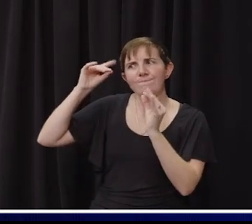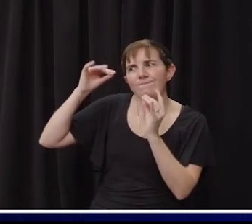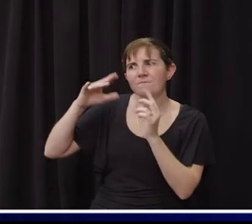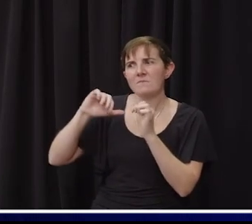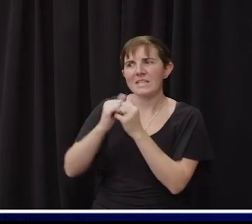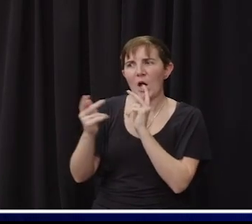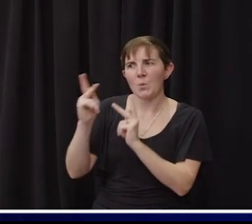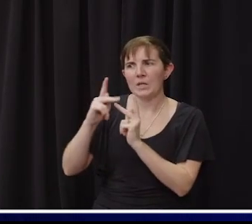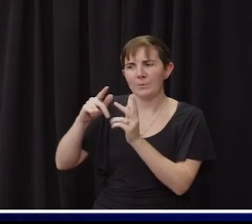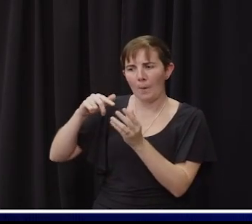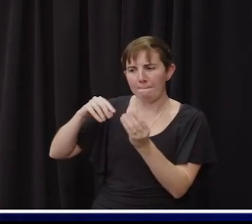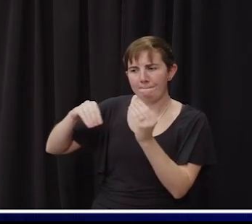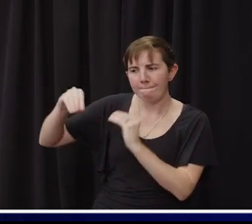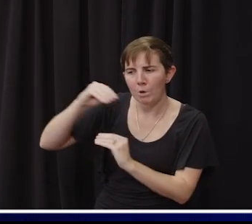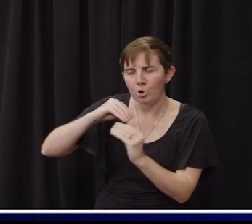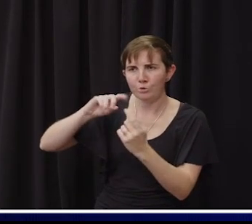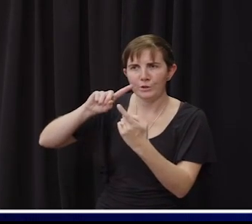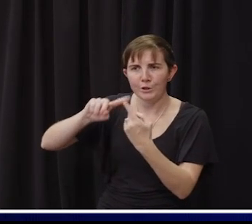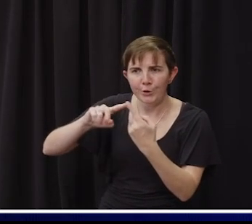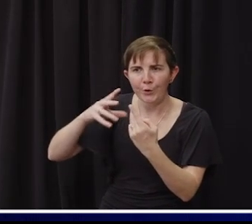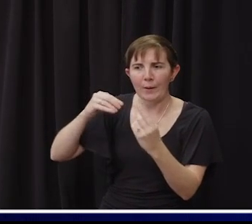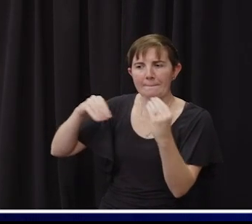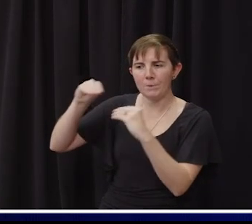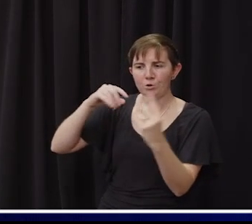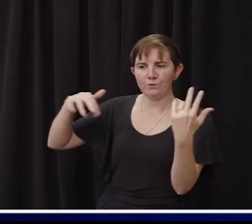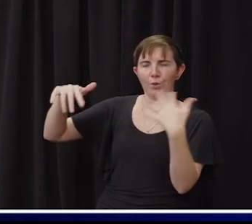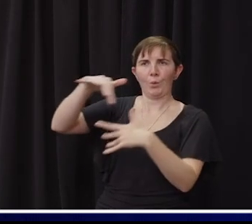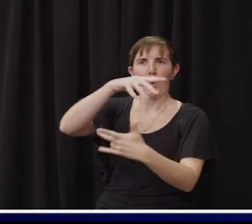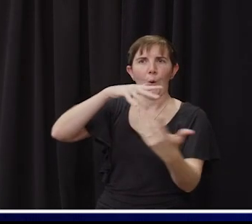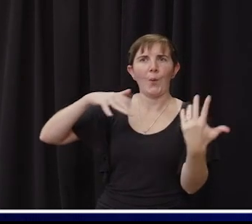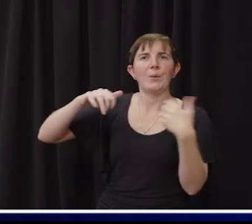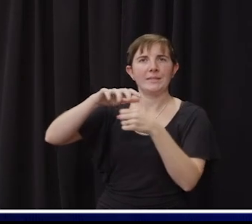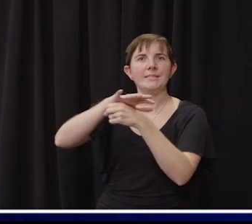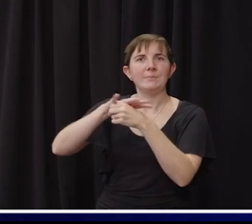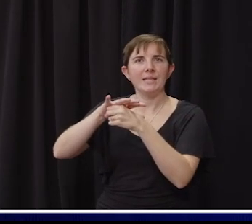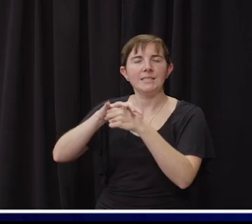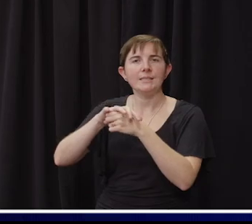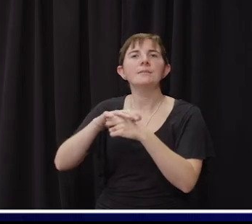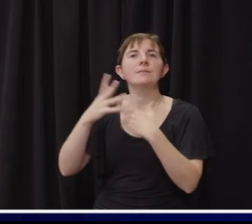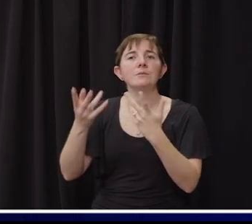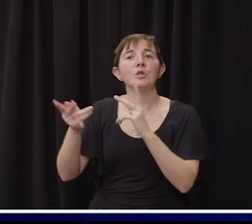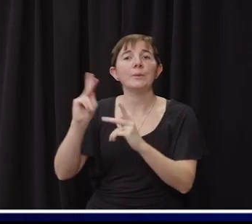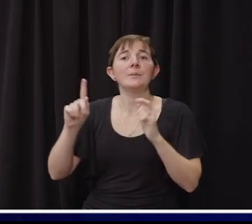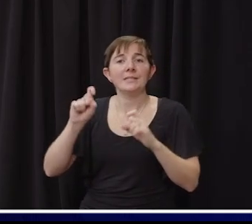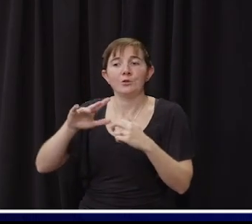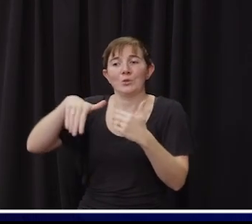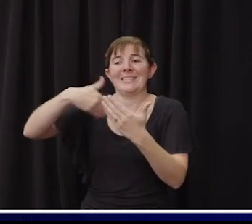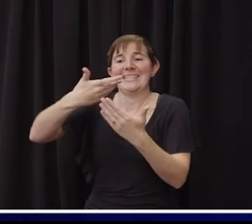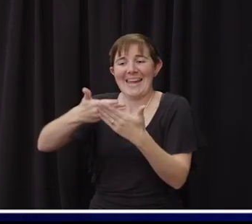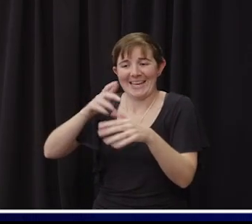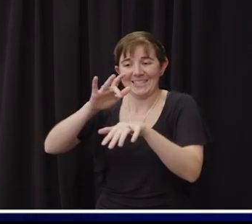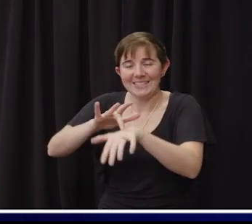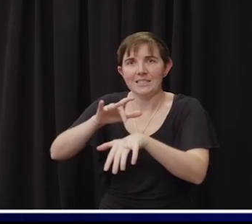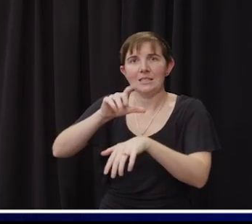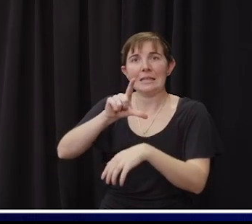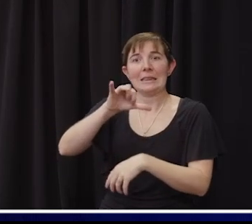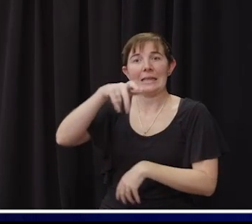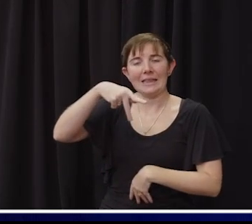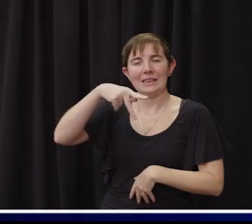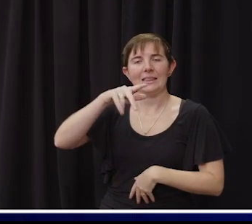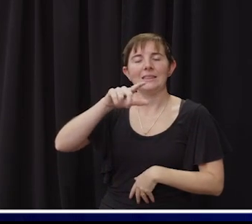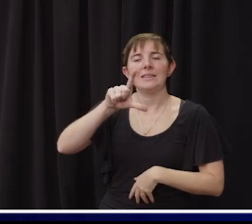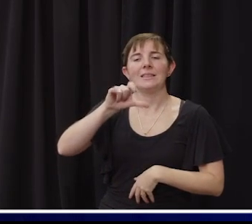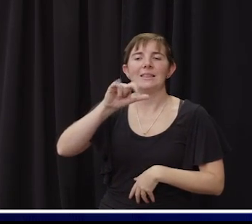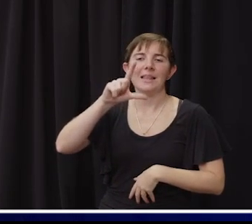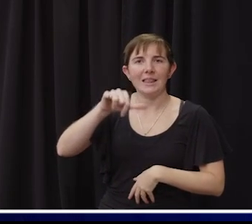people move to and through these spaces. So making sure that people can get to the lily ponds, that you can have